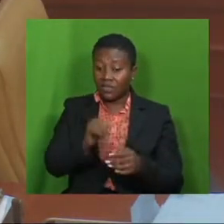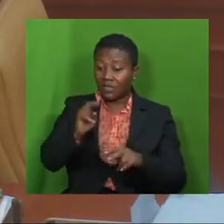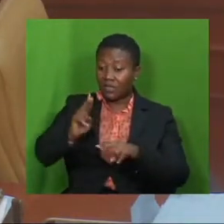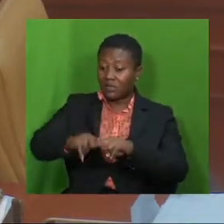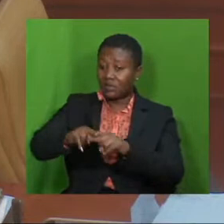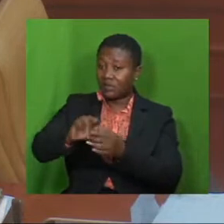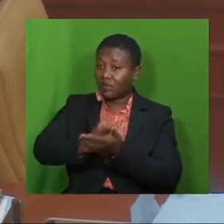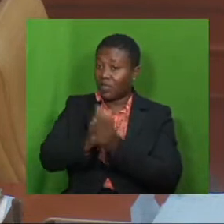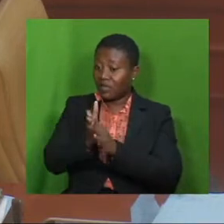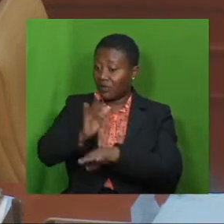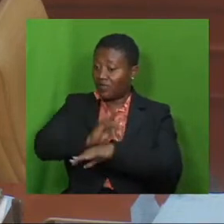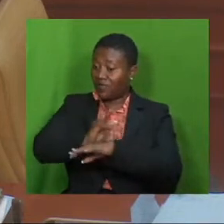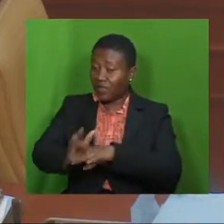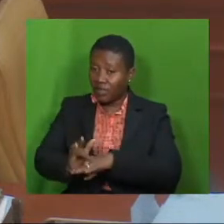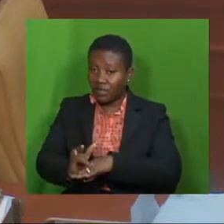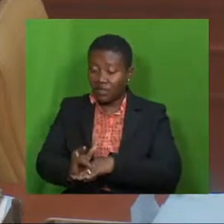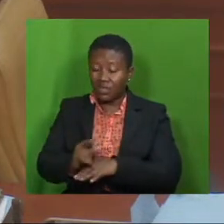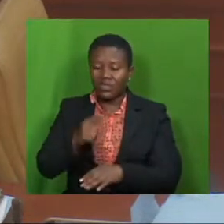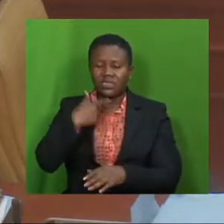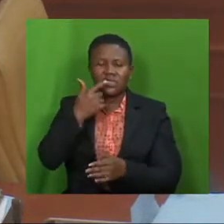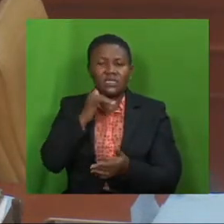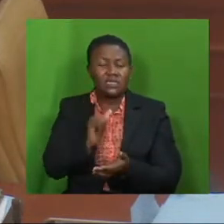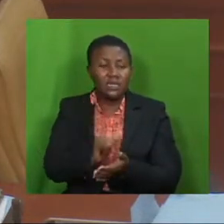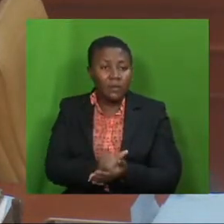say that